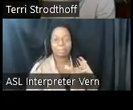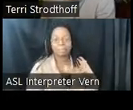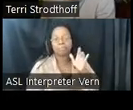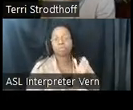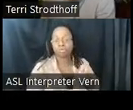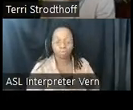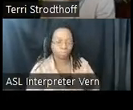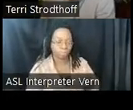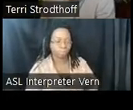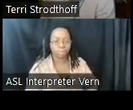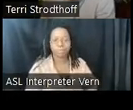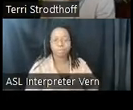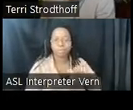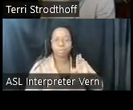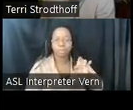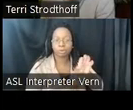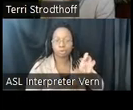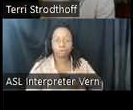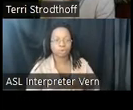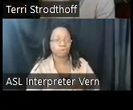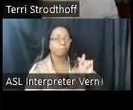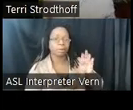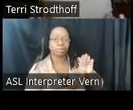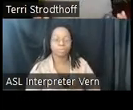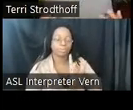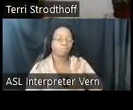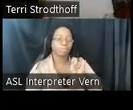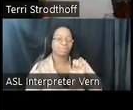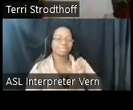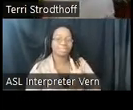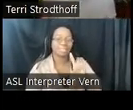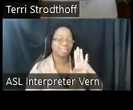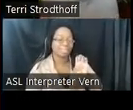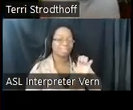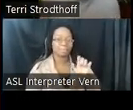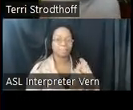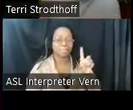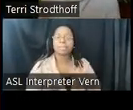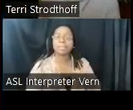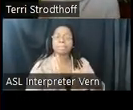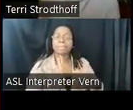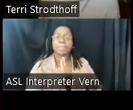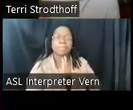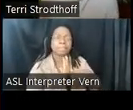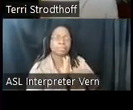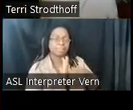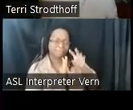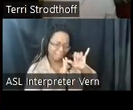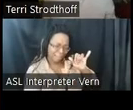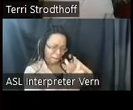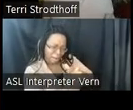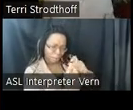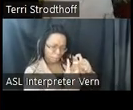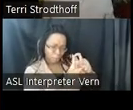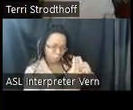abusers, they're batterers, they're deadbeat dads. And that understanding of who a person is really important,